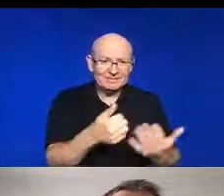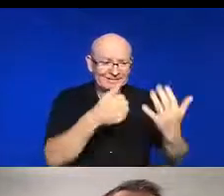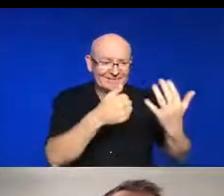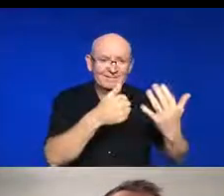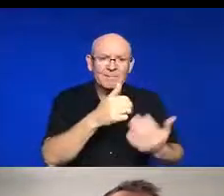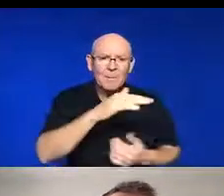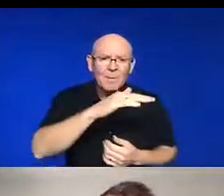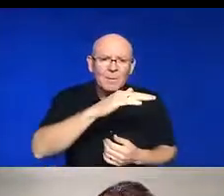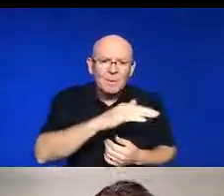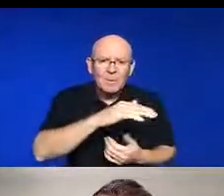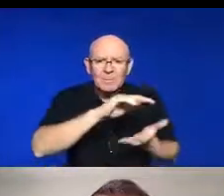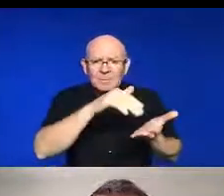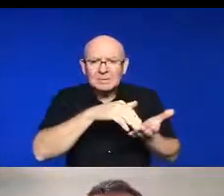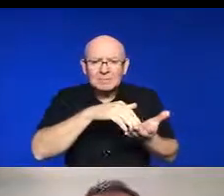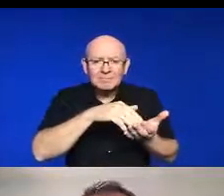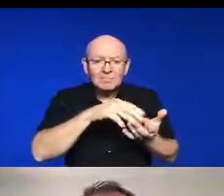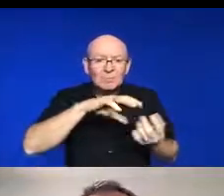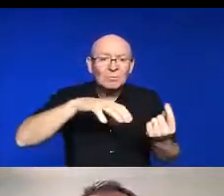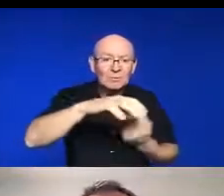with disabilities that have been,